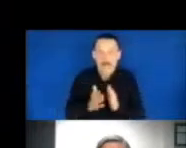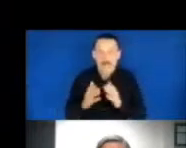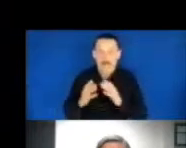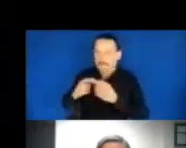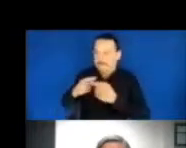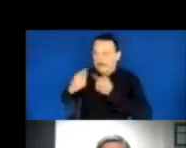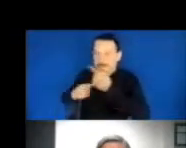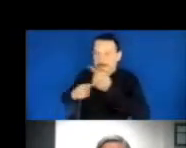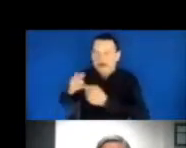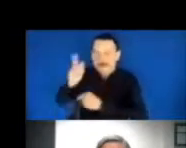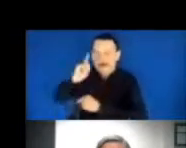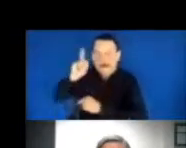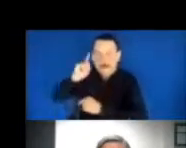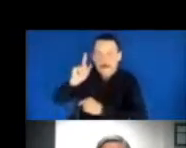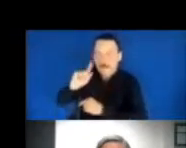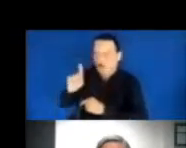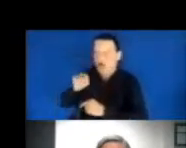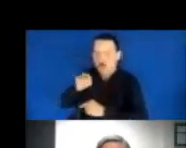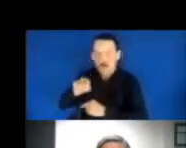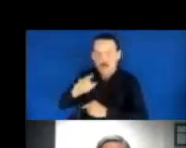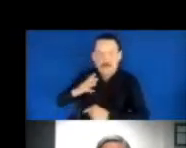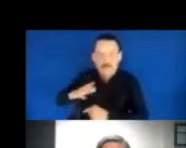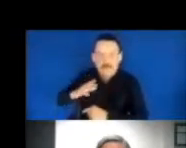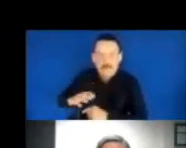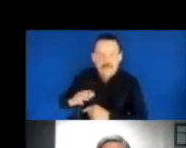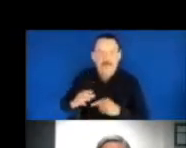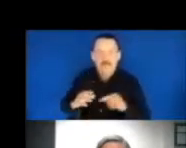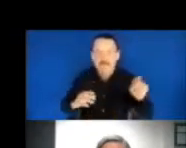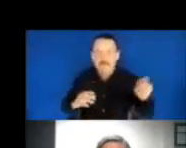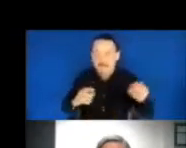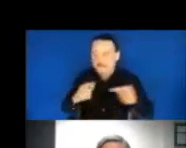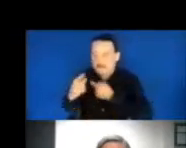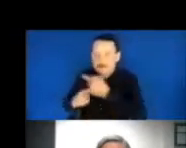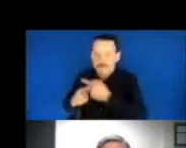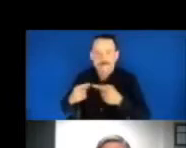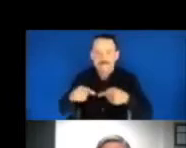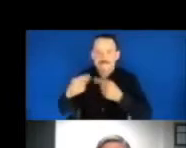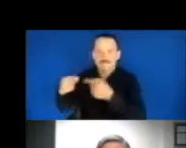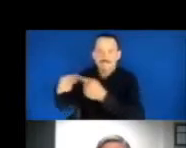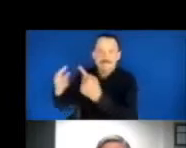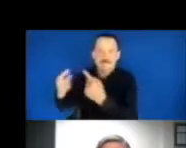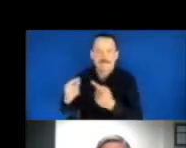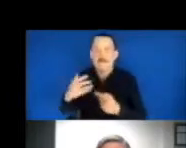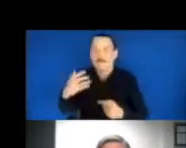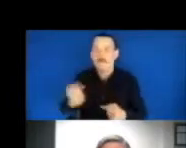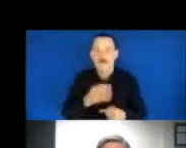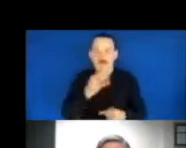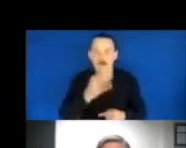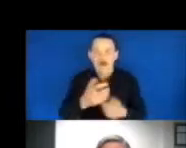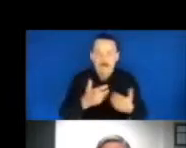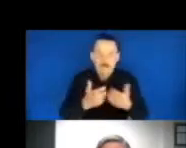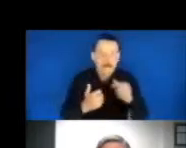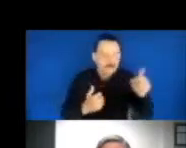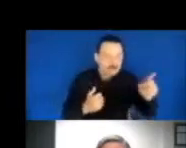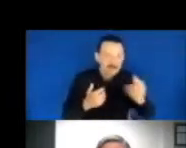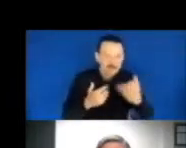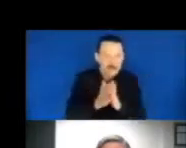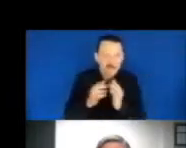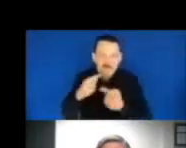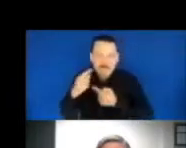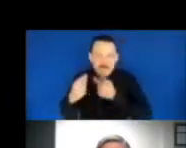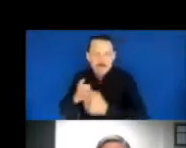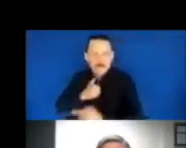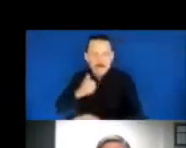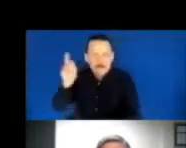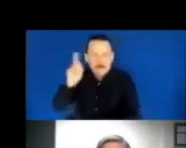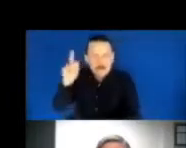to check with your university as to what their specific process is. There's a couple of really helpful online